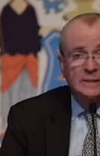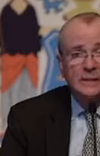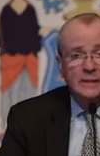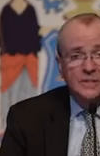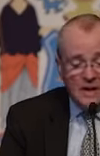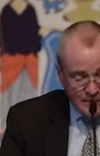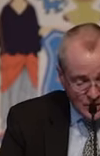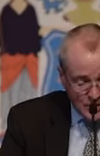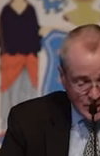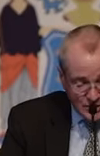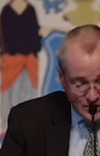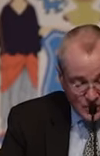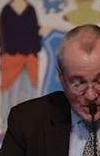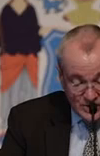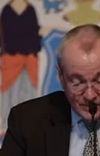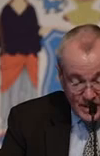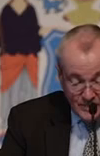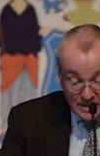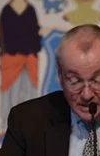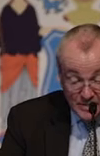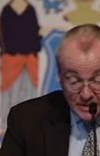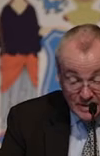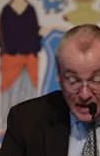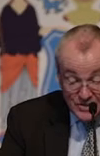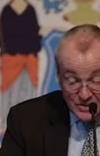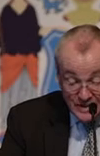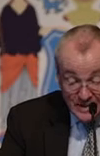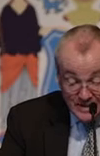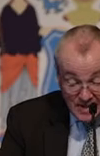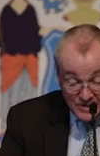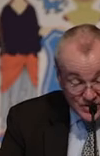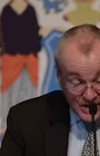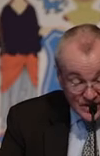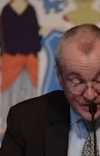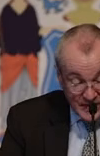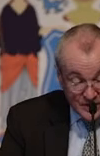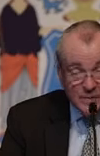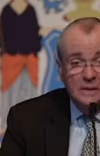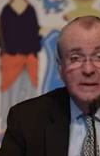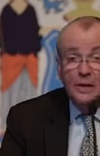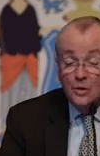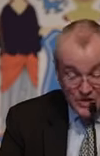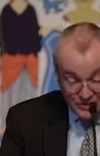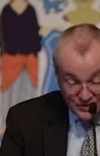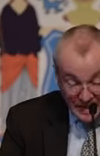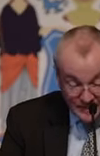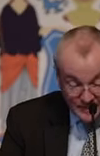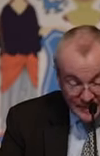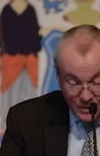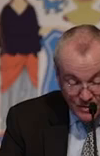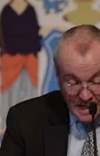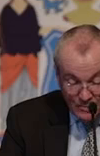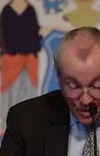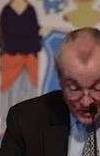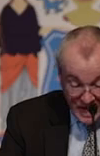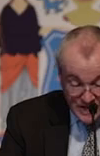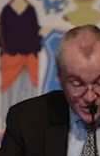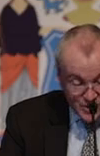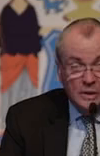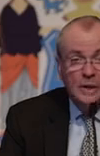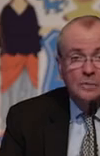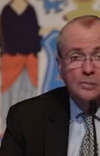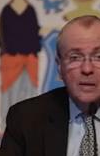covid19.nj.gov/testing to find the location of the 27 public and community-based testing sites available across the state. And there are many more